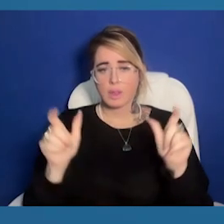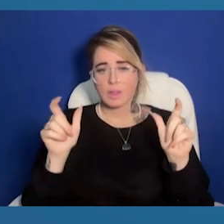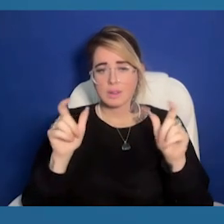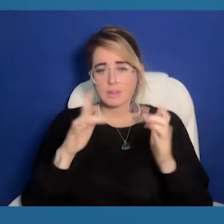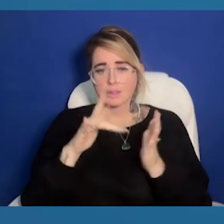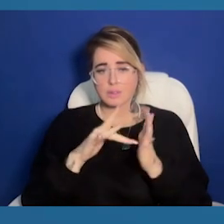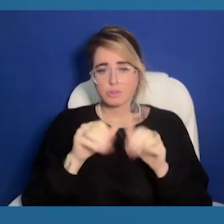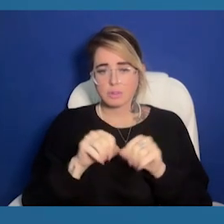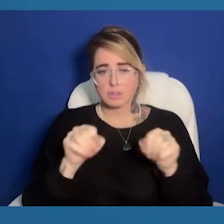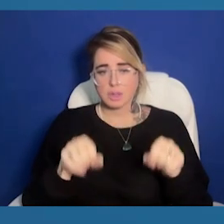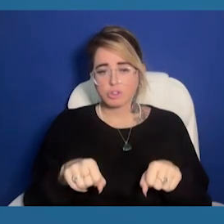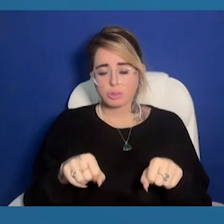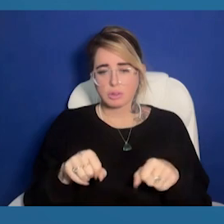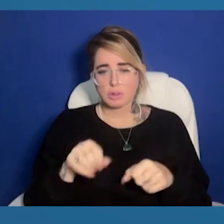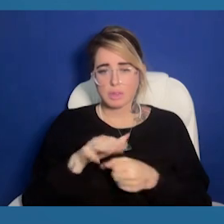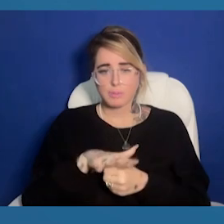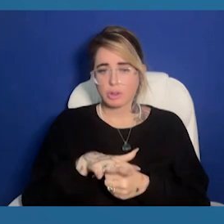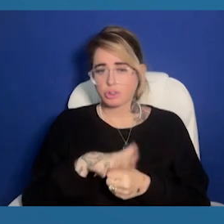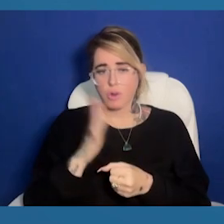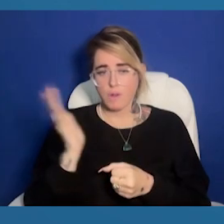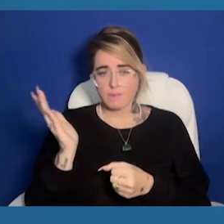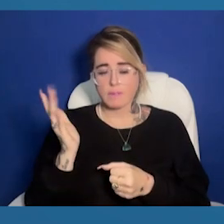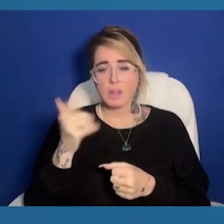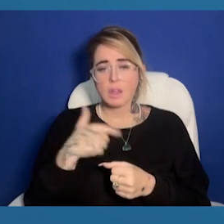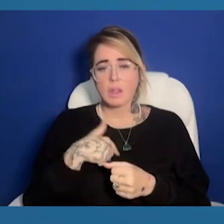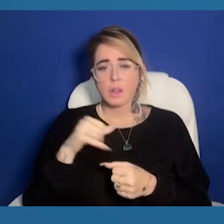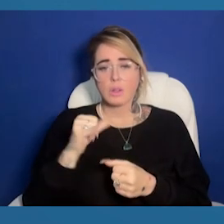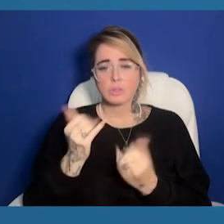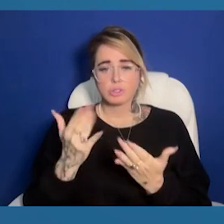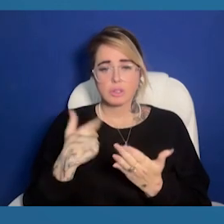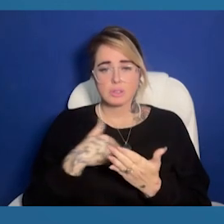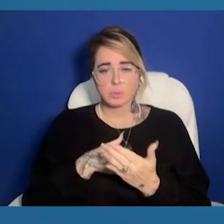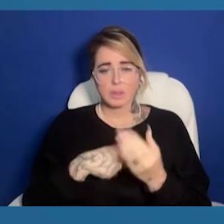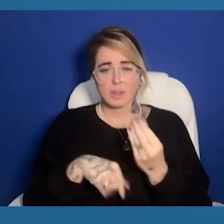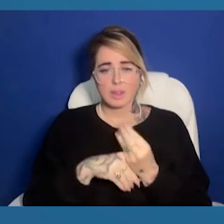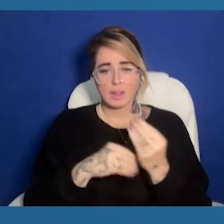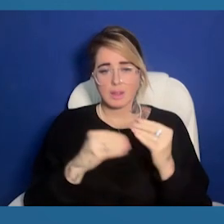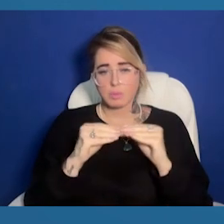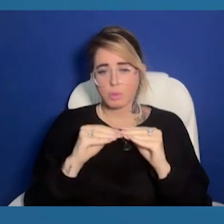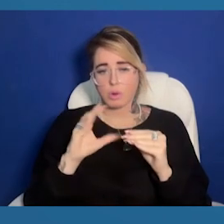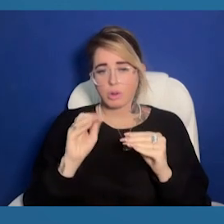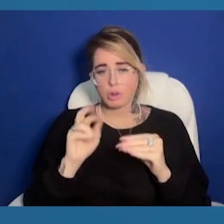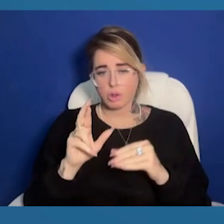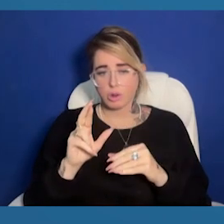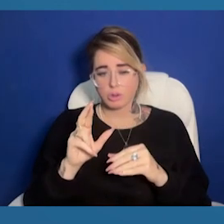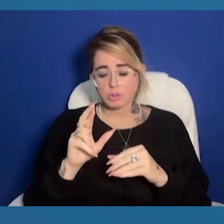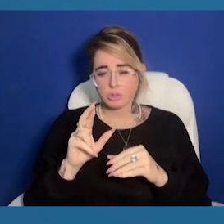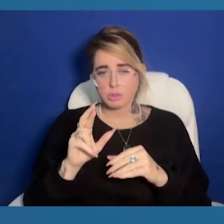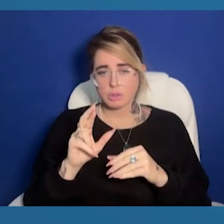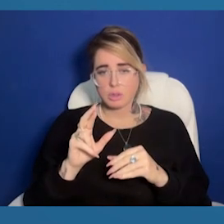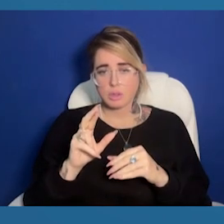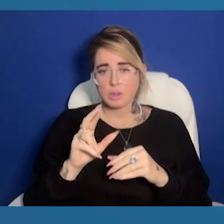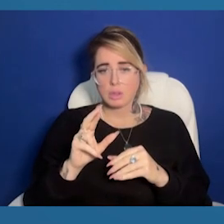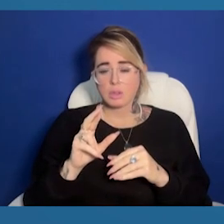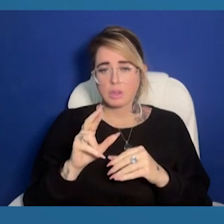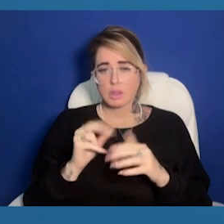can take some pressure off. I also suggested that we can add more cars to the trains, add